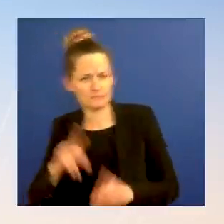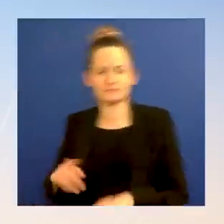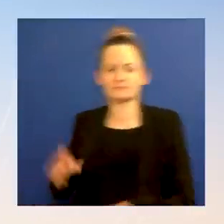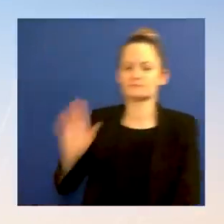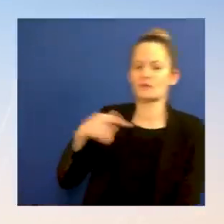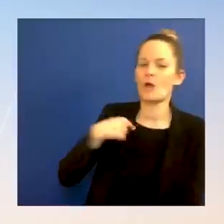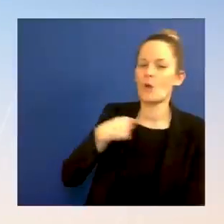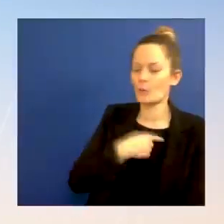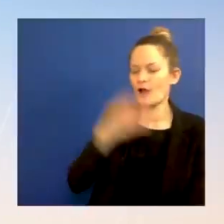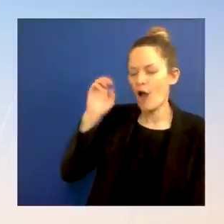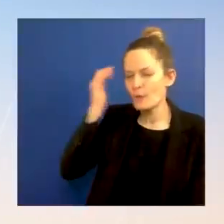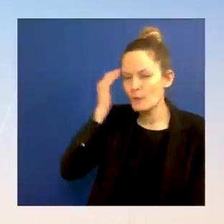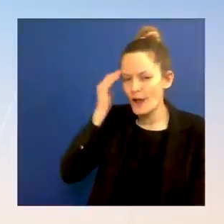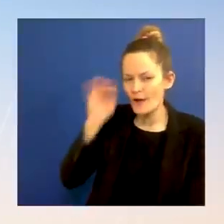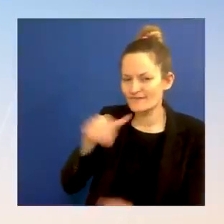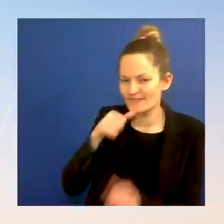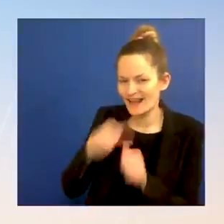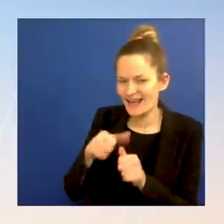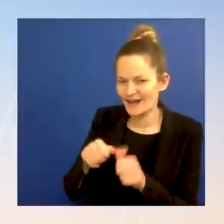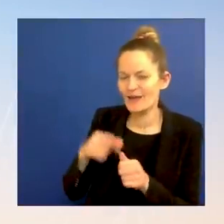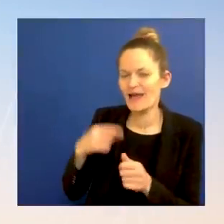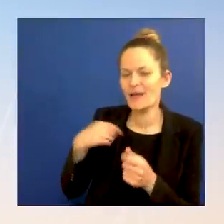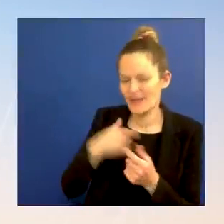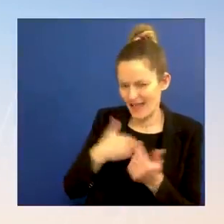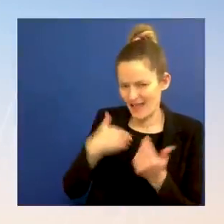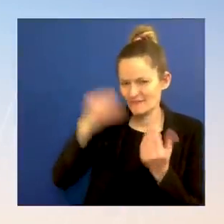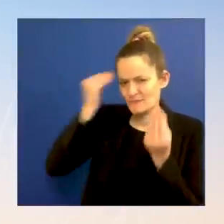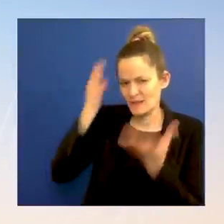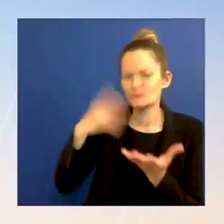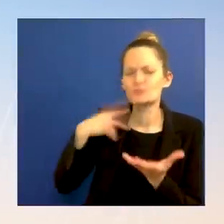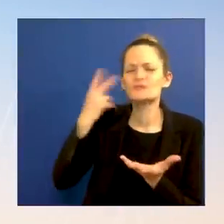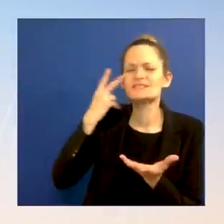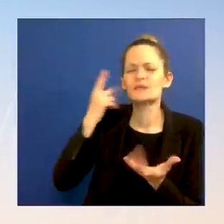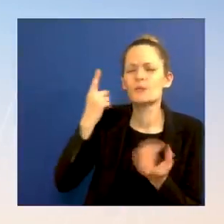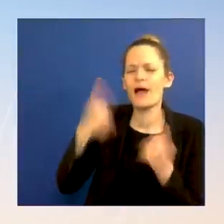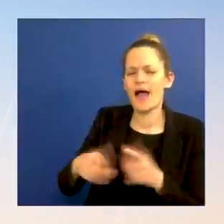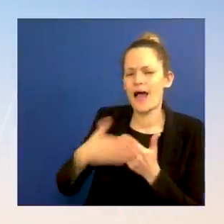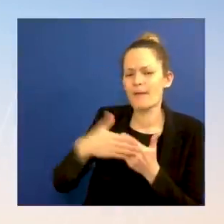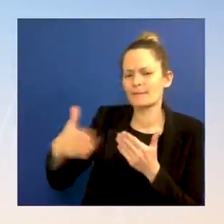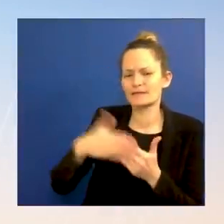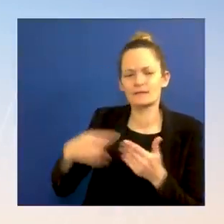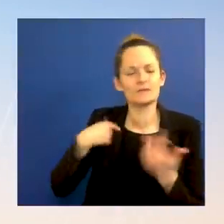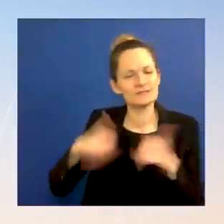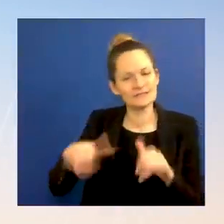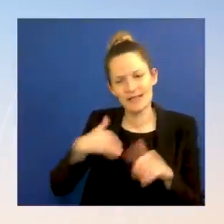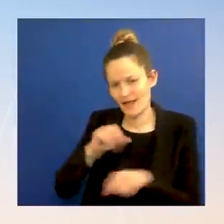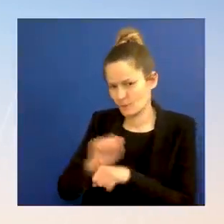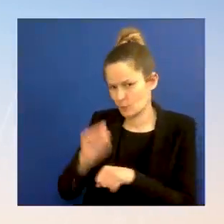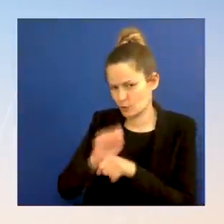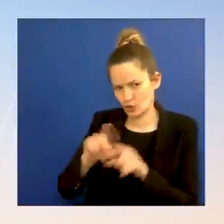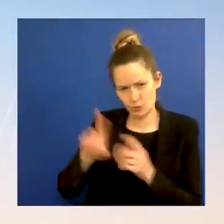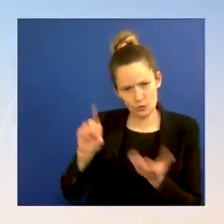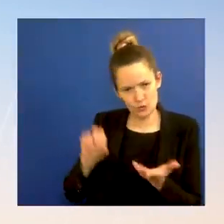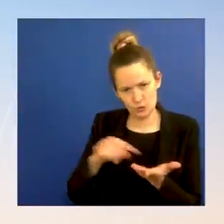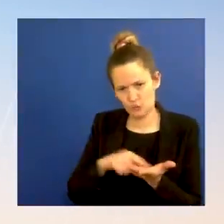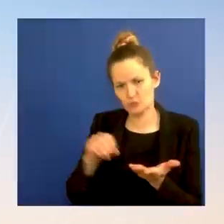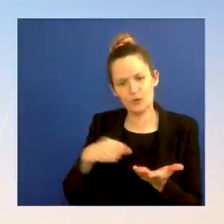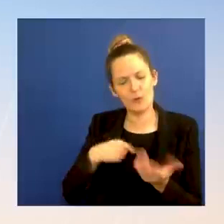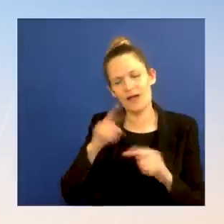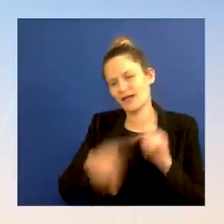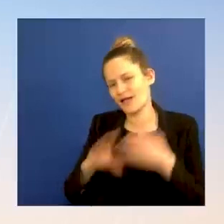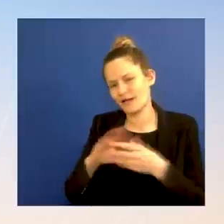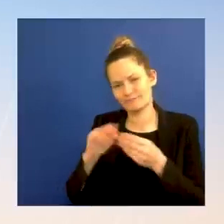see where this lands. Obviously, there's more work to be done, pivotal pieces at the very end, so I don't have anything to convey officially on that at this point. And the very last is just